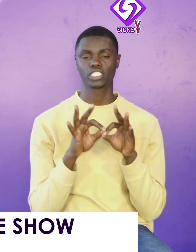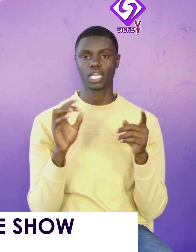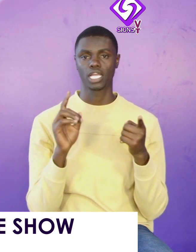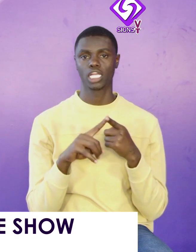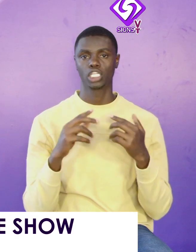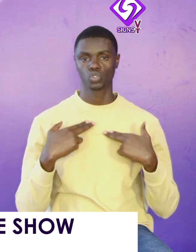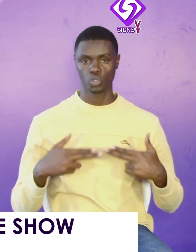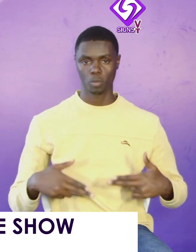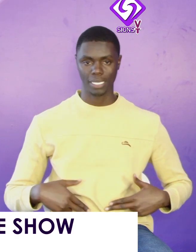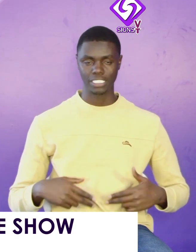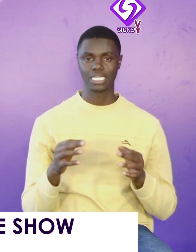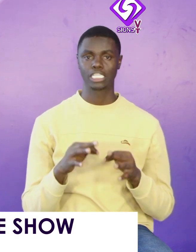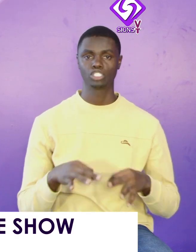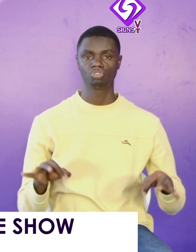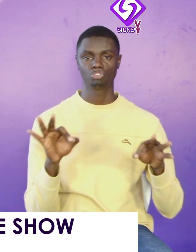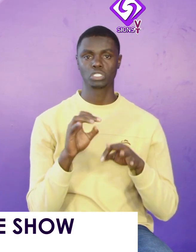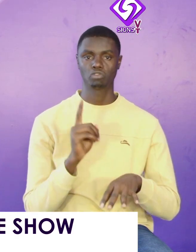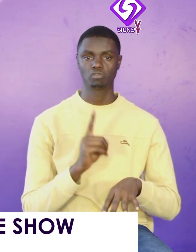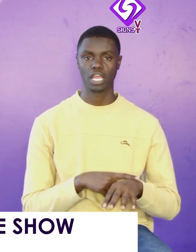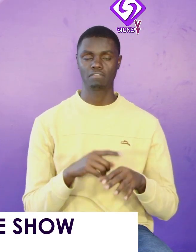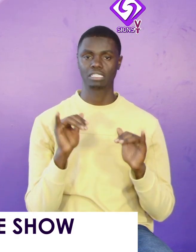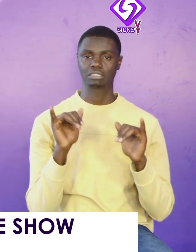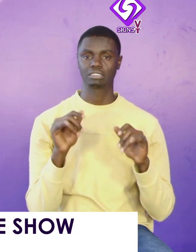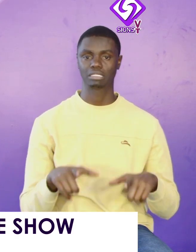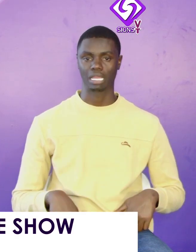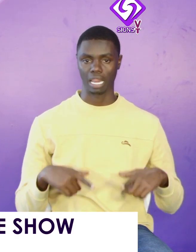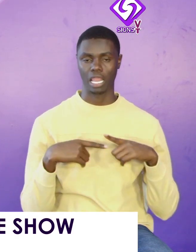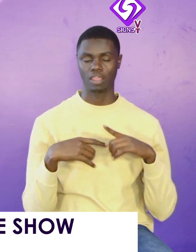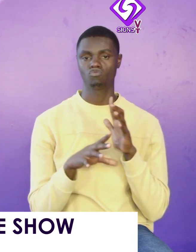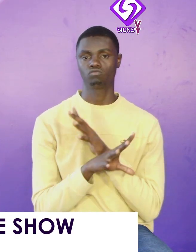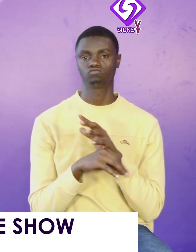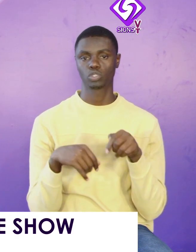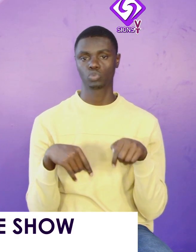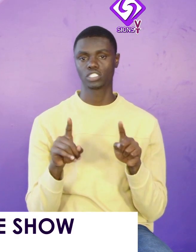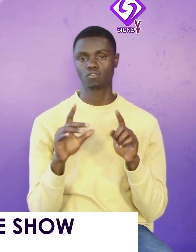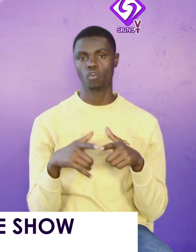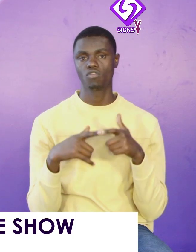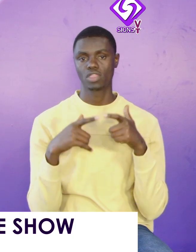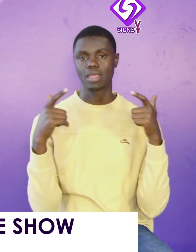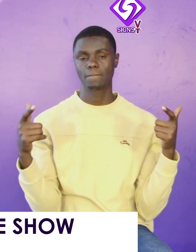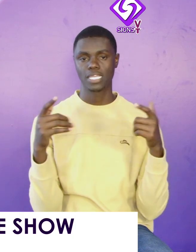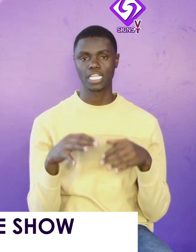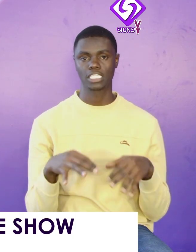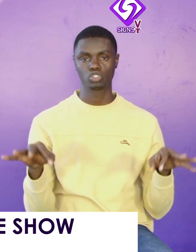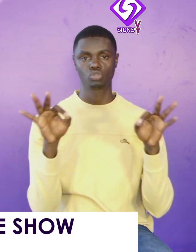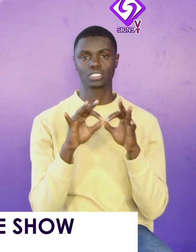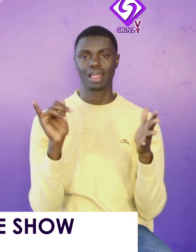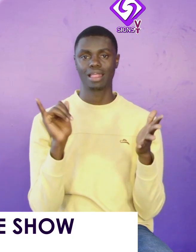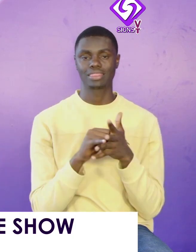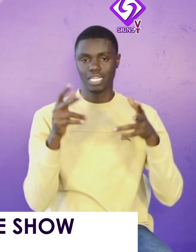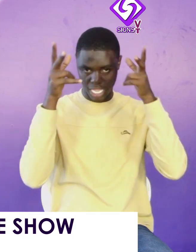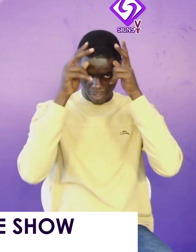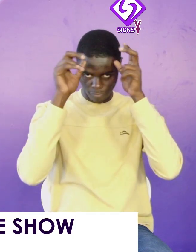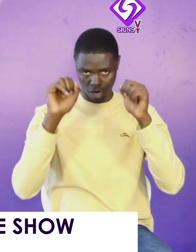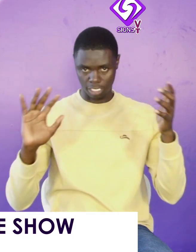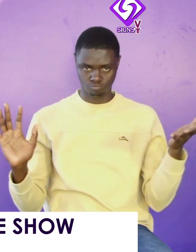treasure of time, just staying alive, you are robbing yourself of the biggest treasure that evil can take it away